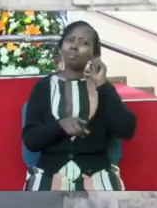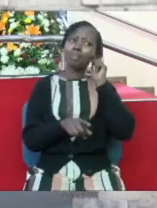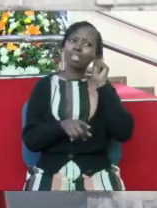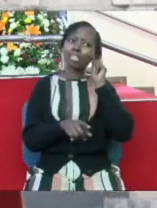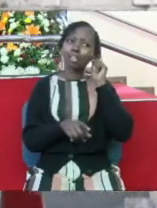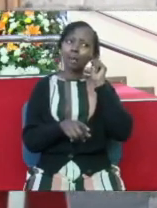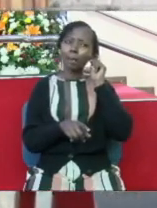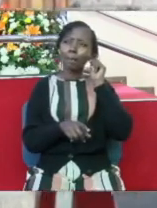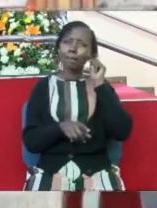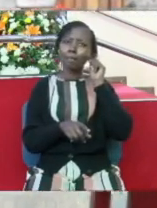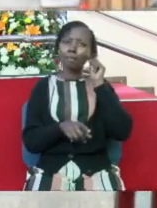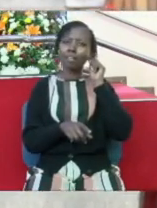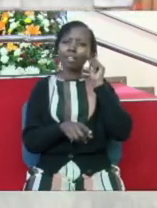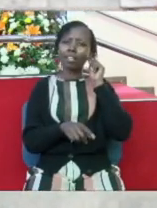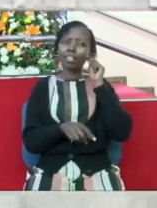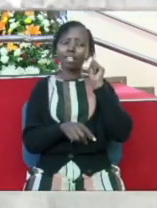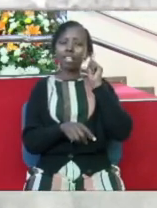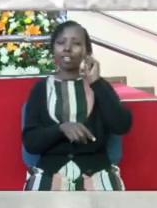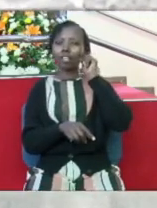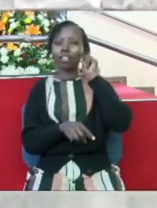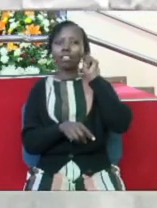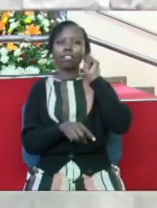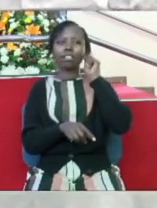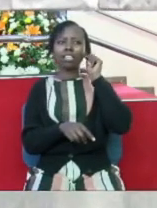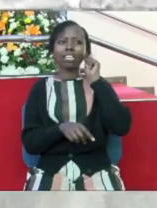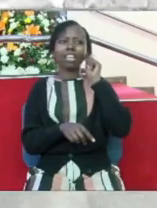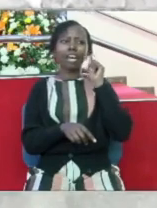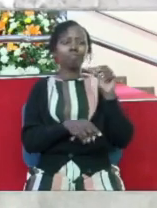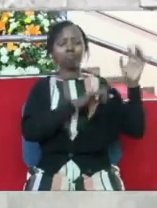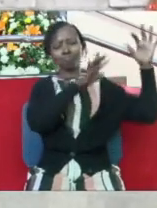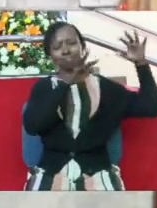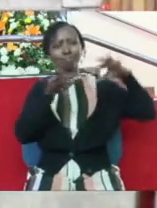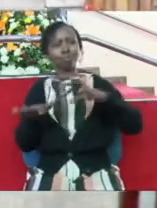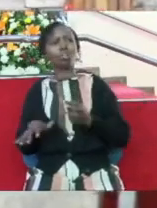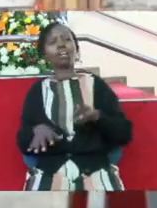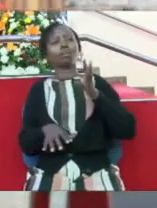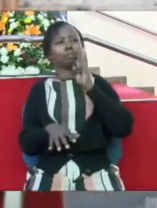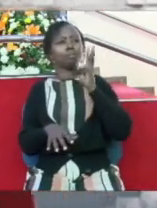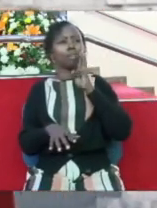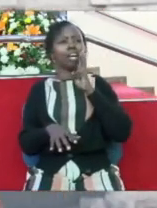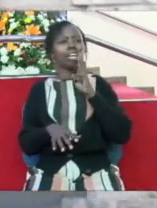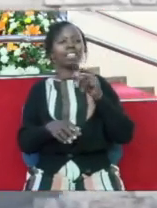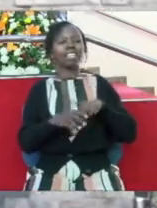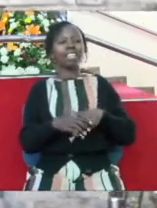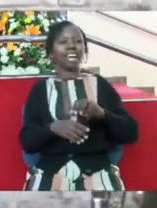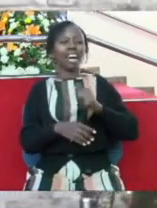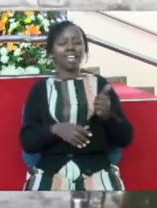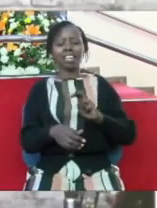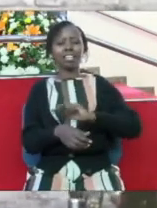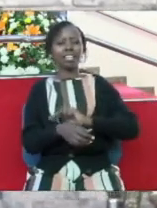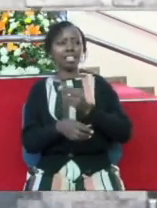floods that are hitting nations after nation. Unasikia mafuriko makubwa yakiangamiza manchi. Those who are able to watch the news